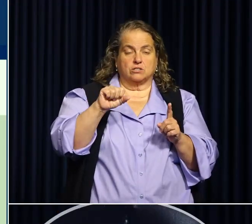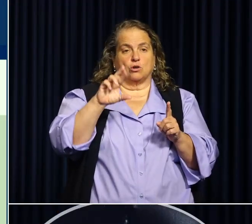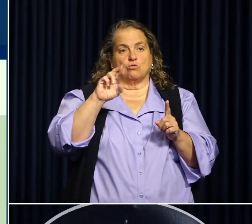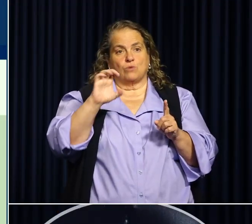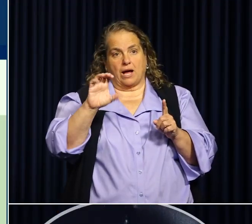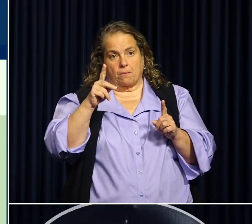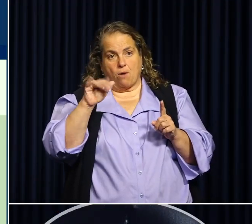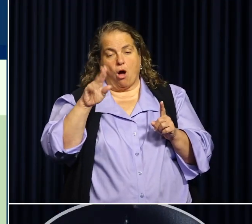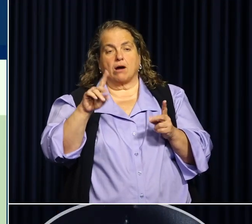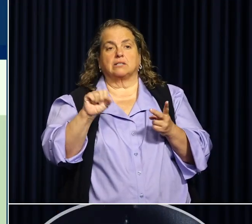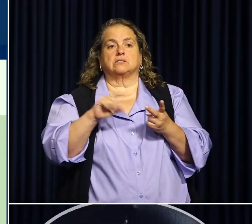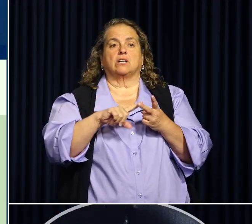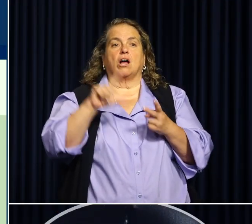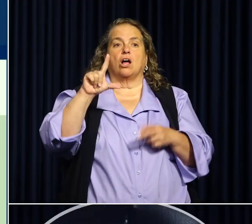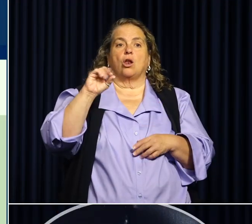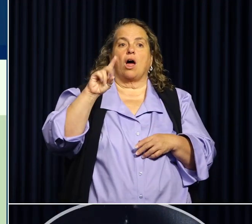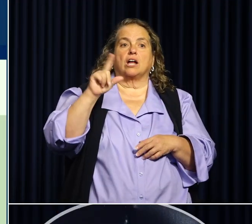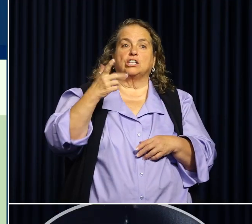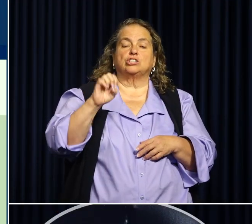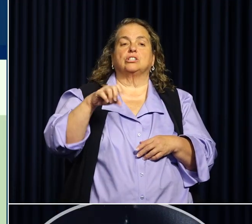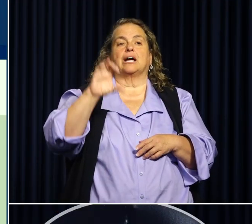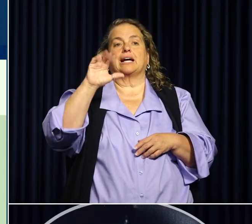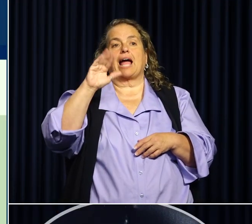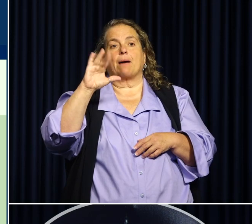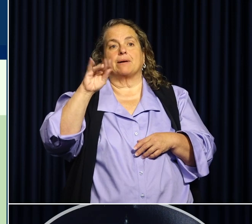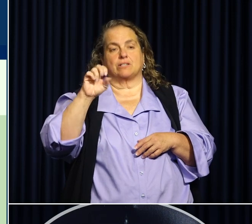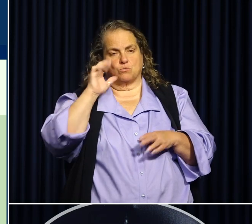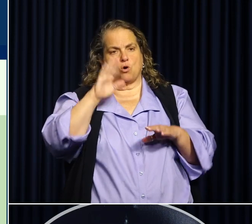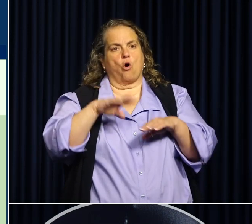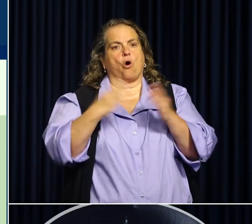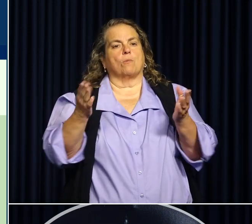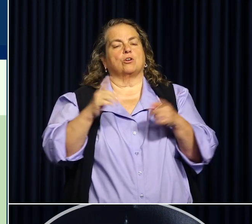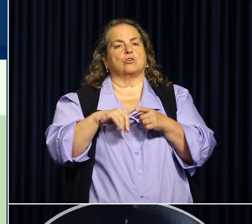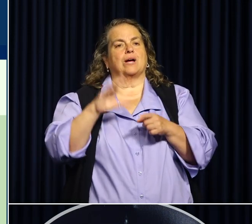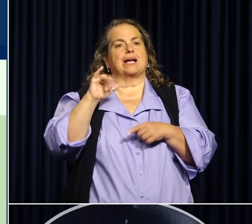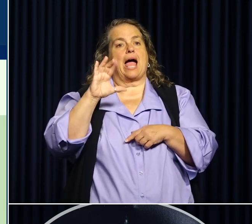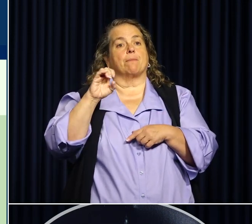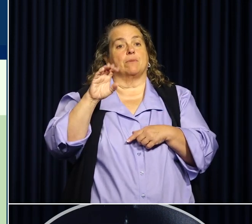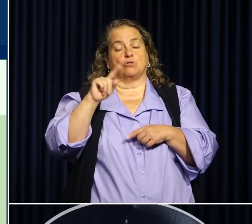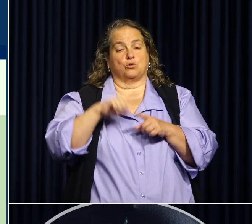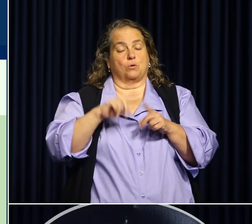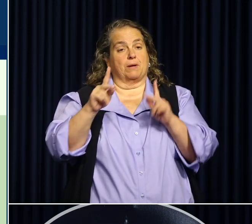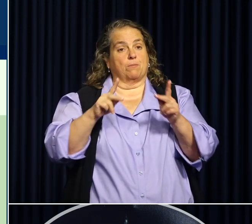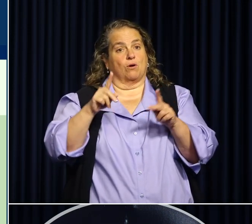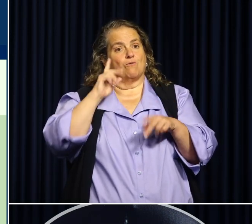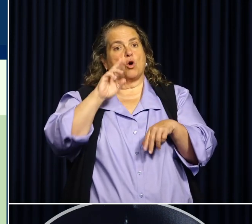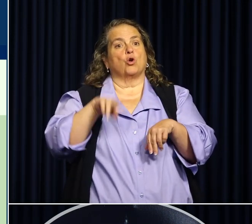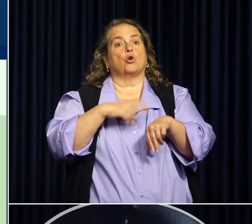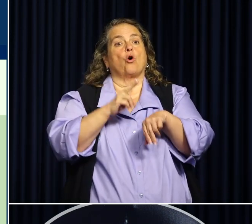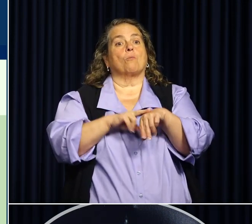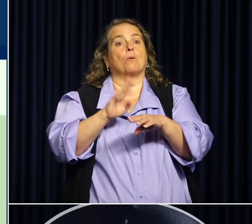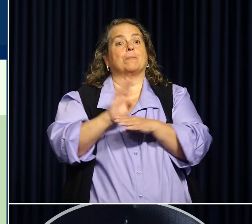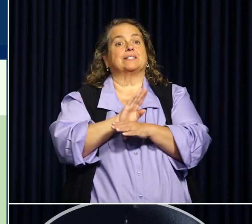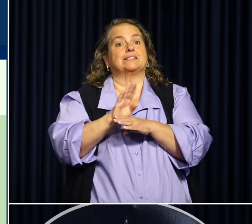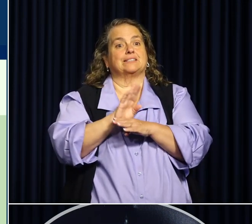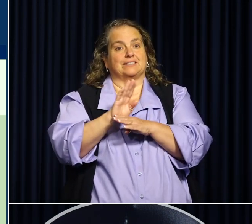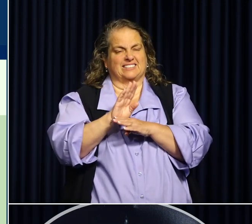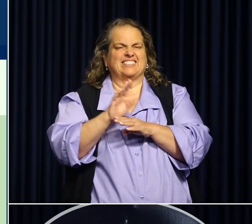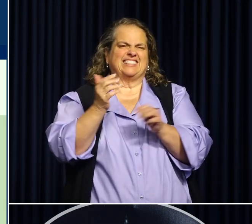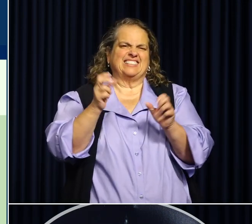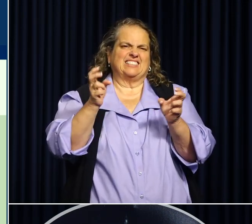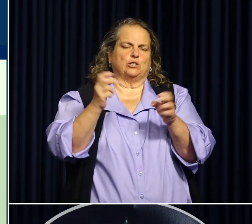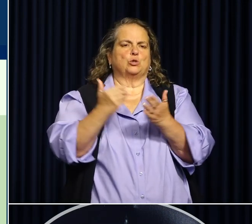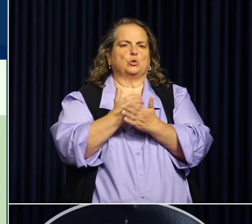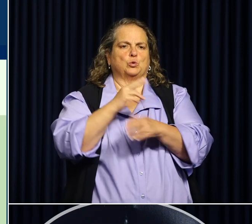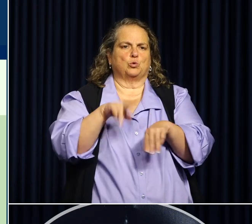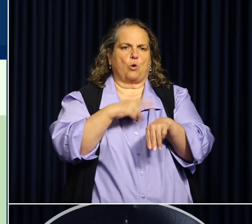lodges, and cabins will be open to the public for normal business beginning June 1st. that normal business is going to be a new normal